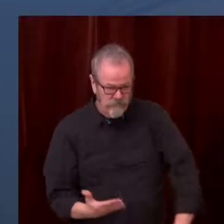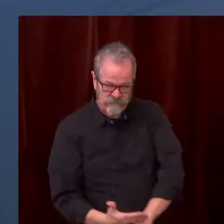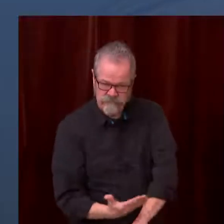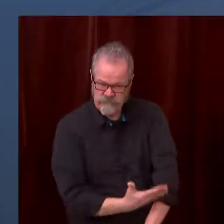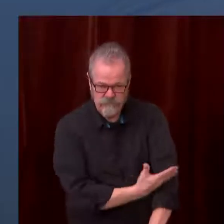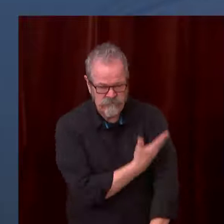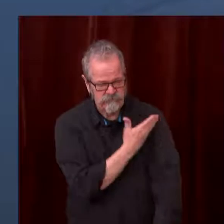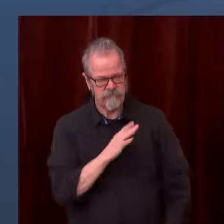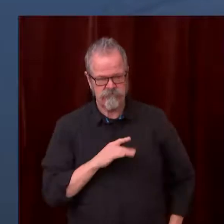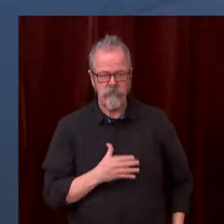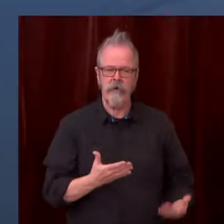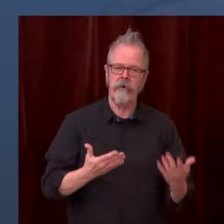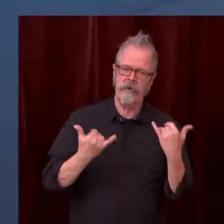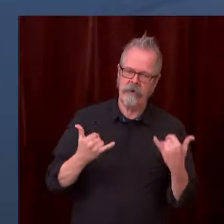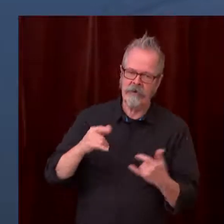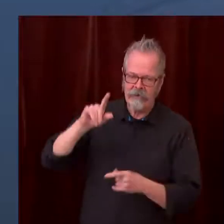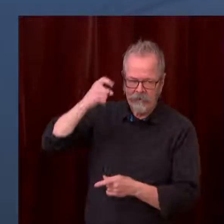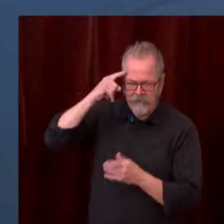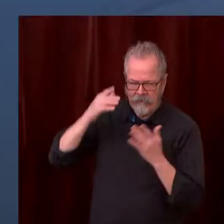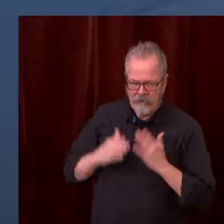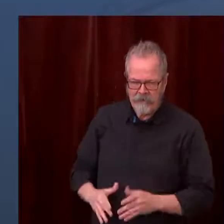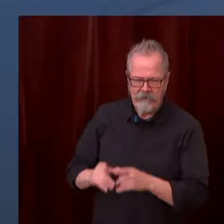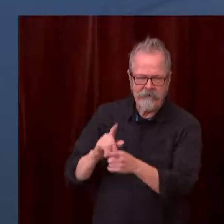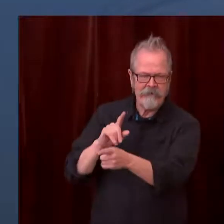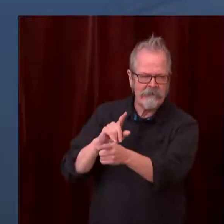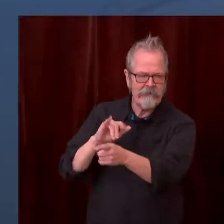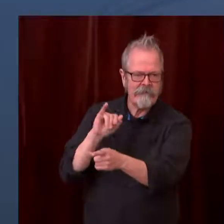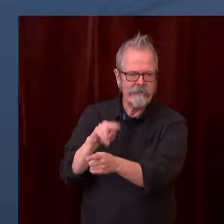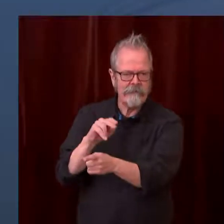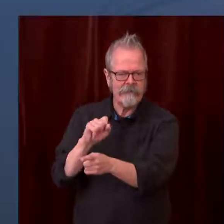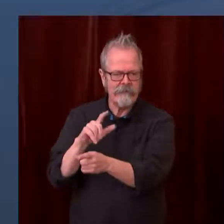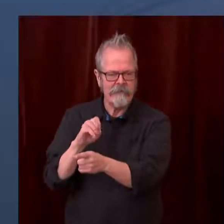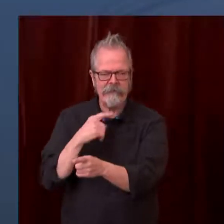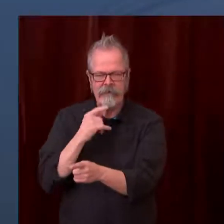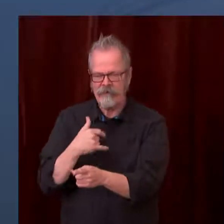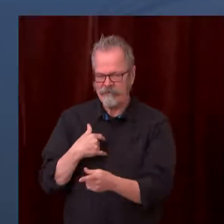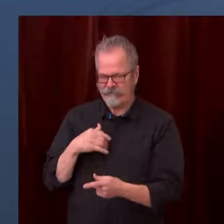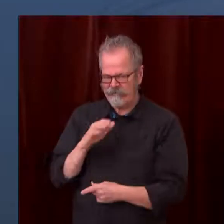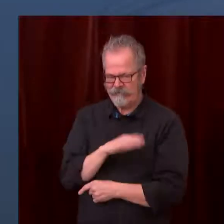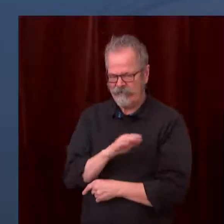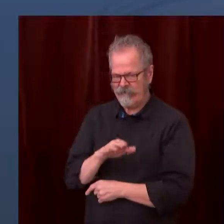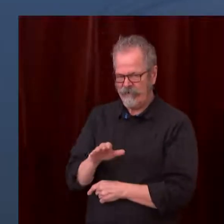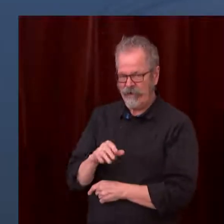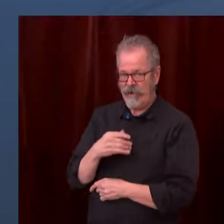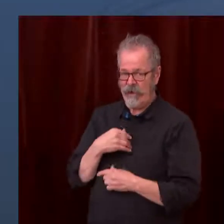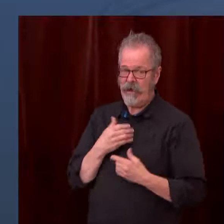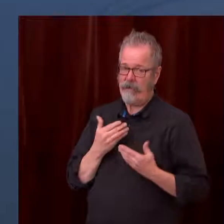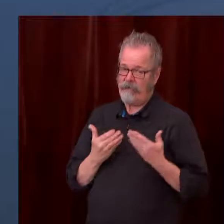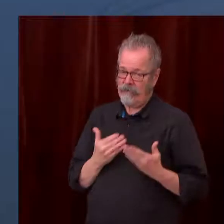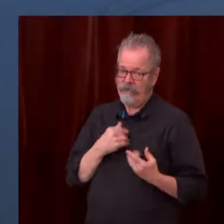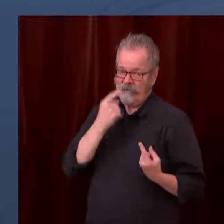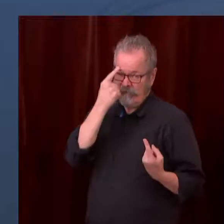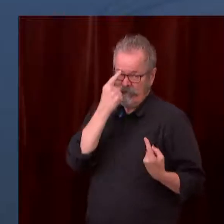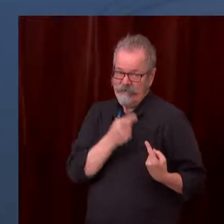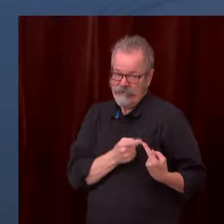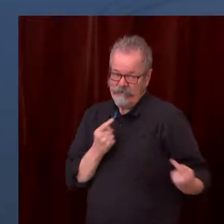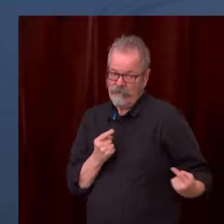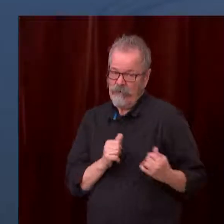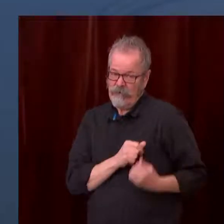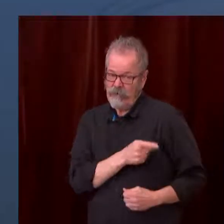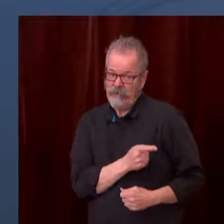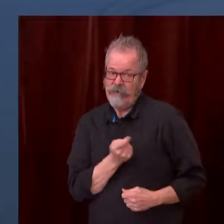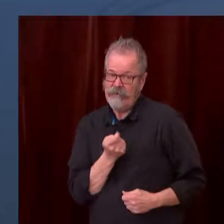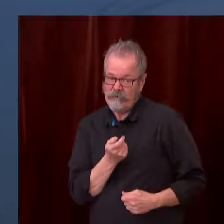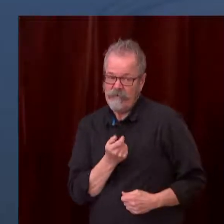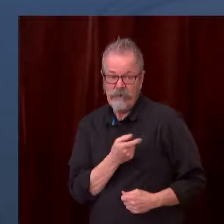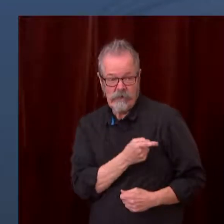issue with, though. You described our leadership as bold. I'm not sure it's really bold, because I think what Washingtonians